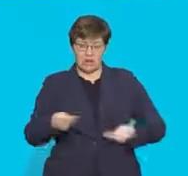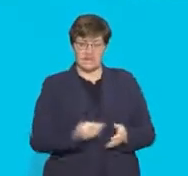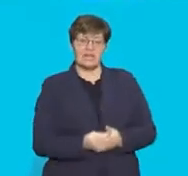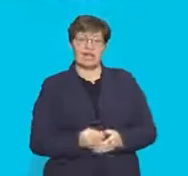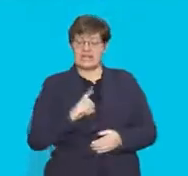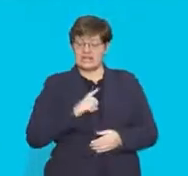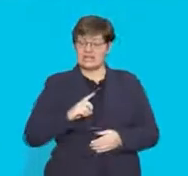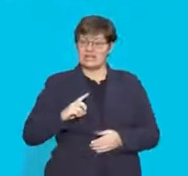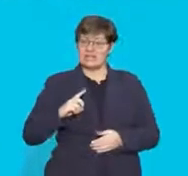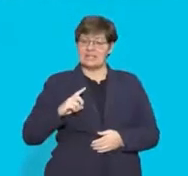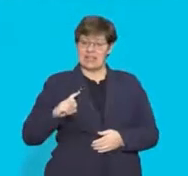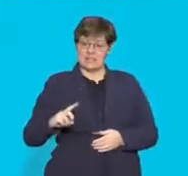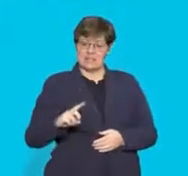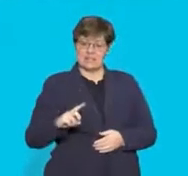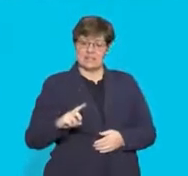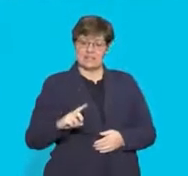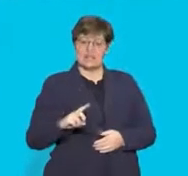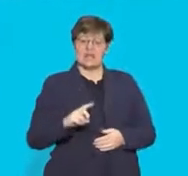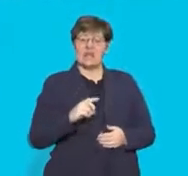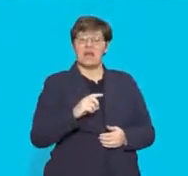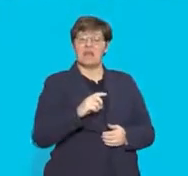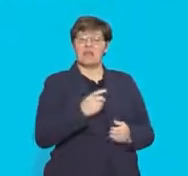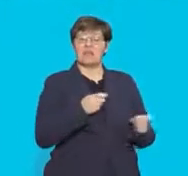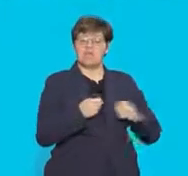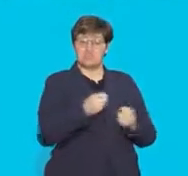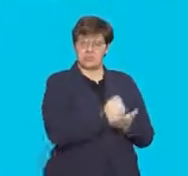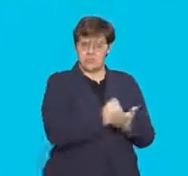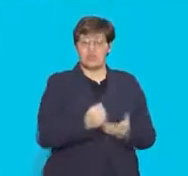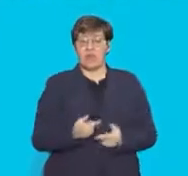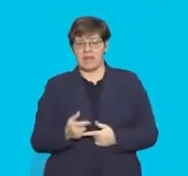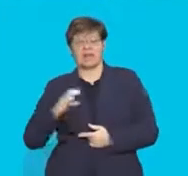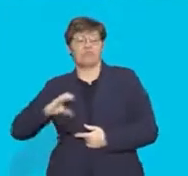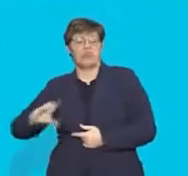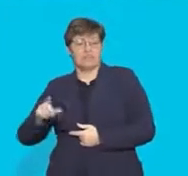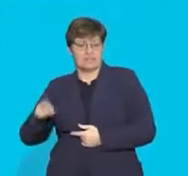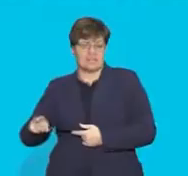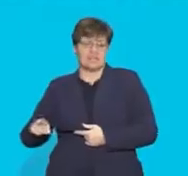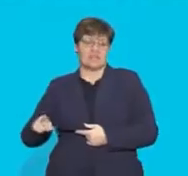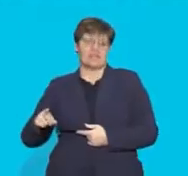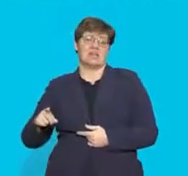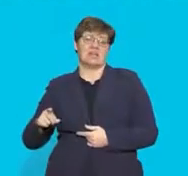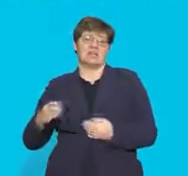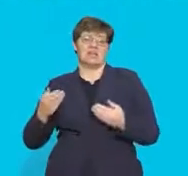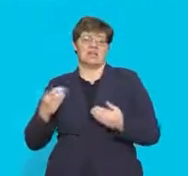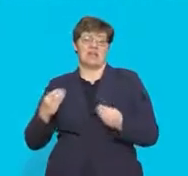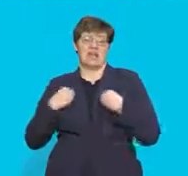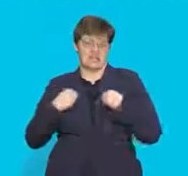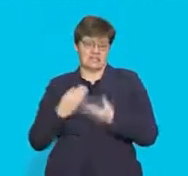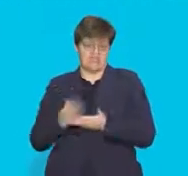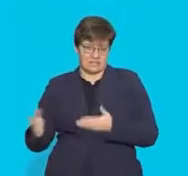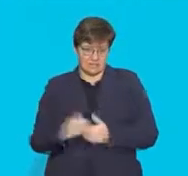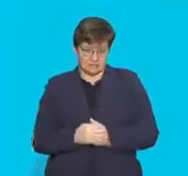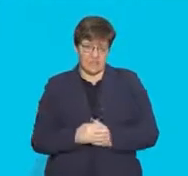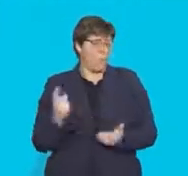to the creditor's control and a credit to asset disposal. So no matter how you dispose of the asset, you will always